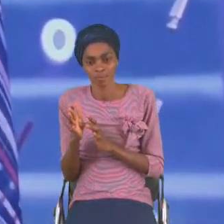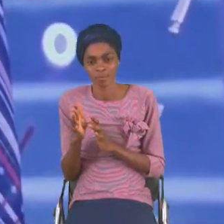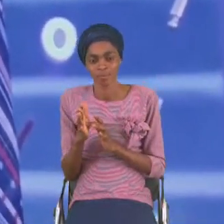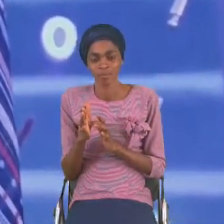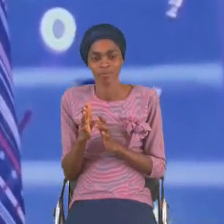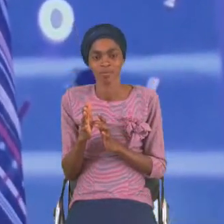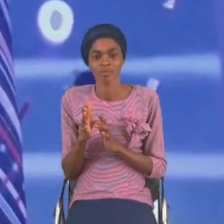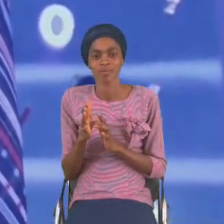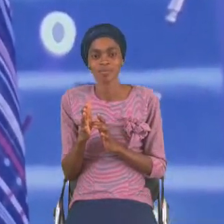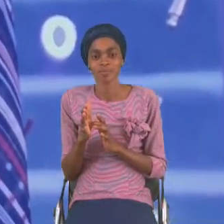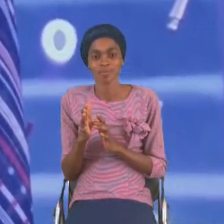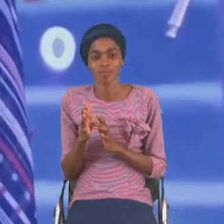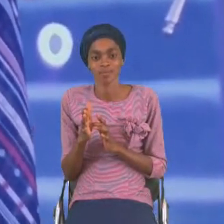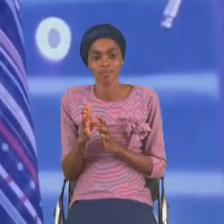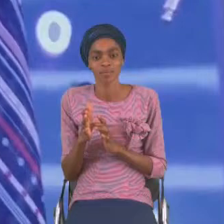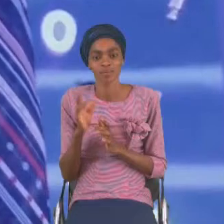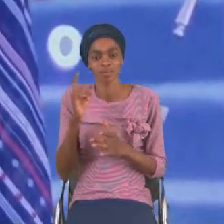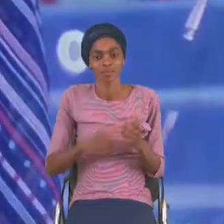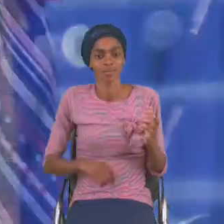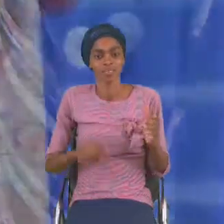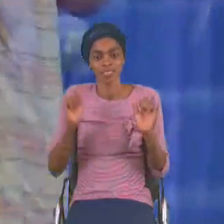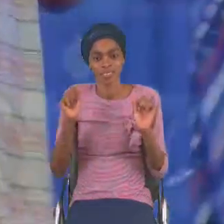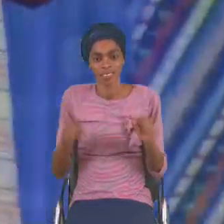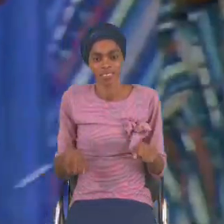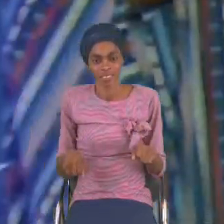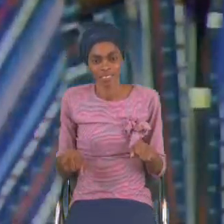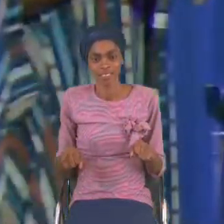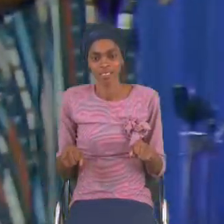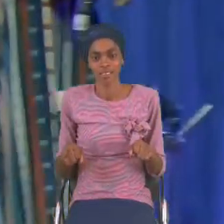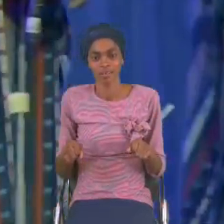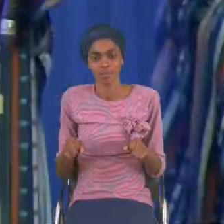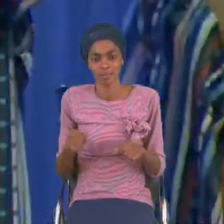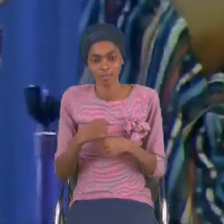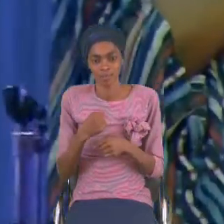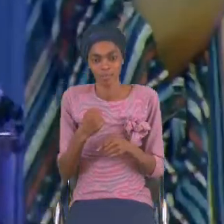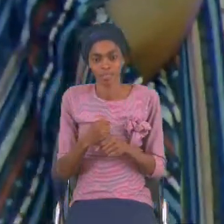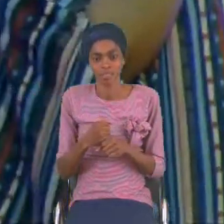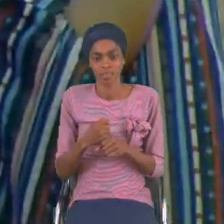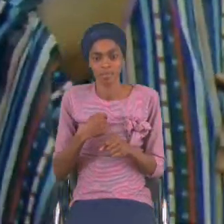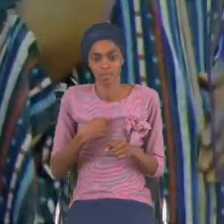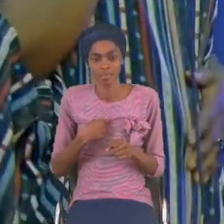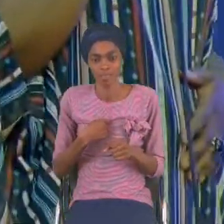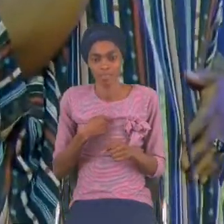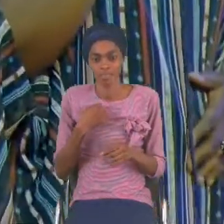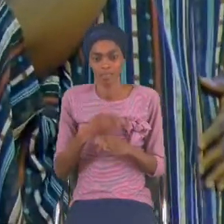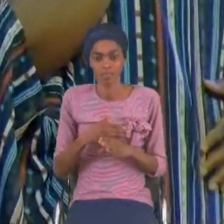Jesus. And what can make me